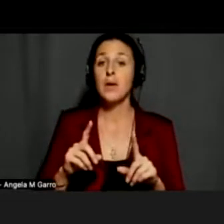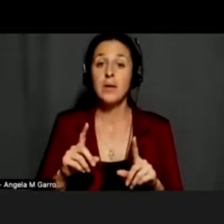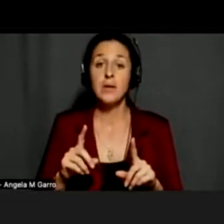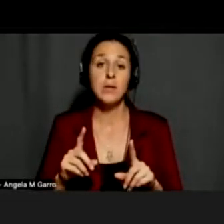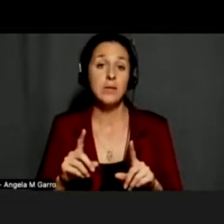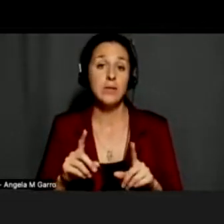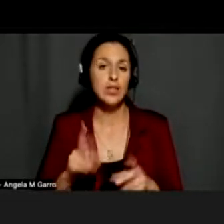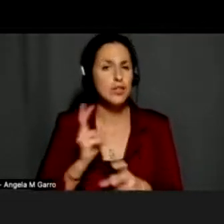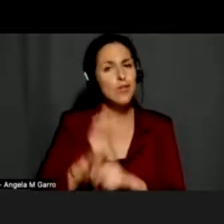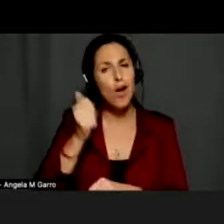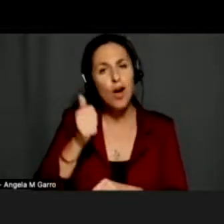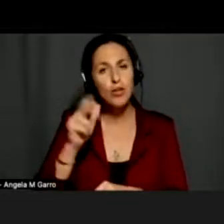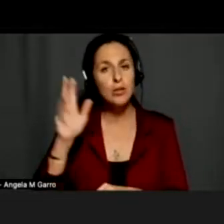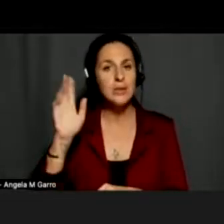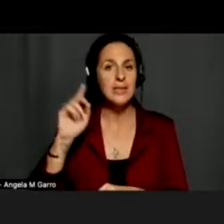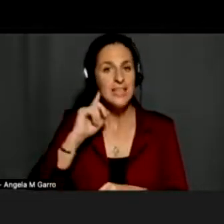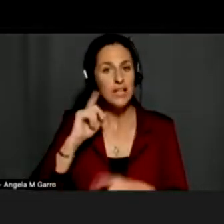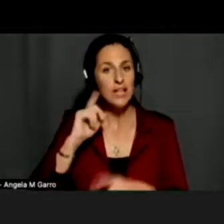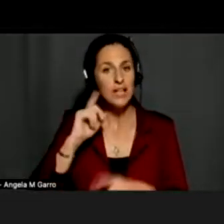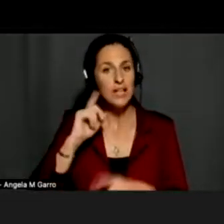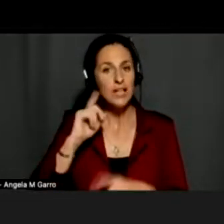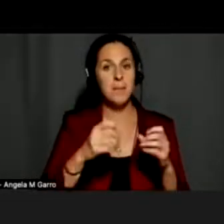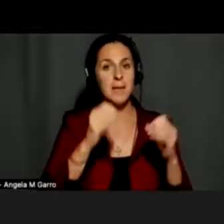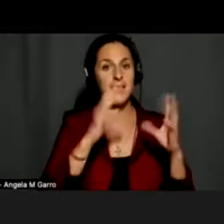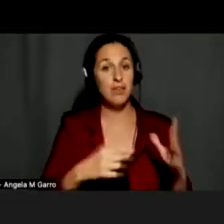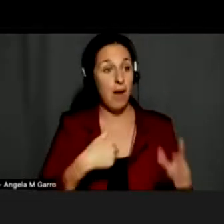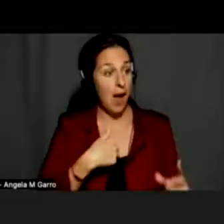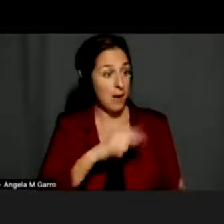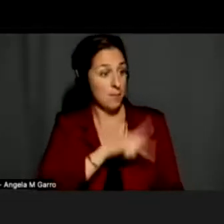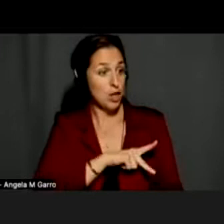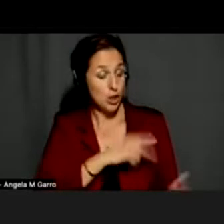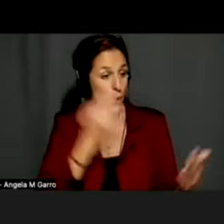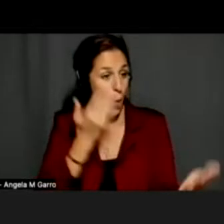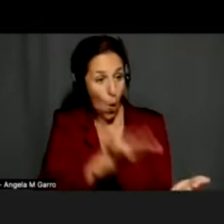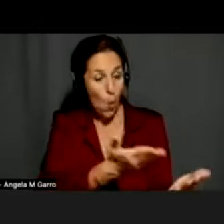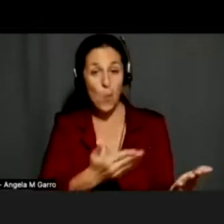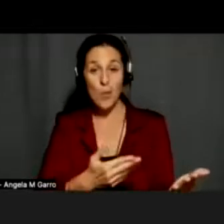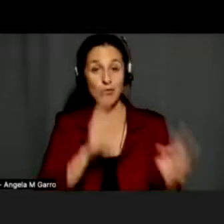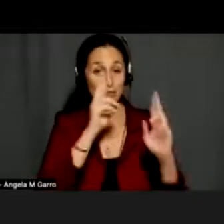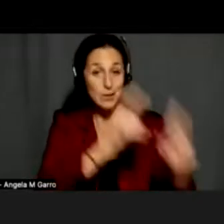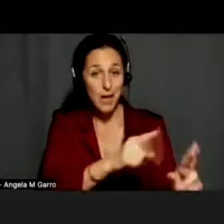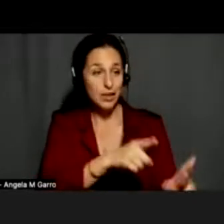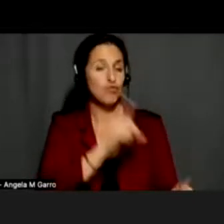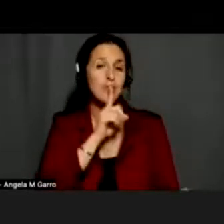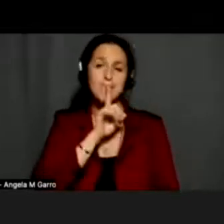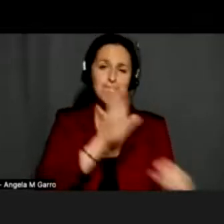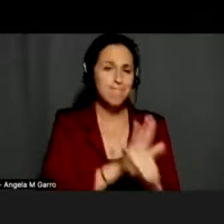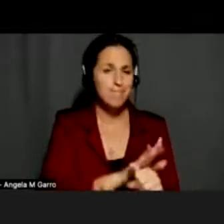it's hard to hear from a teacher that I personally know and respect and know is really dedicated to our students and families,